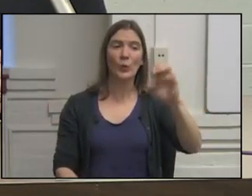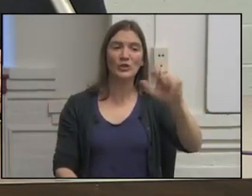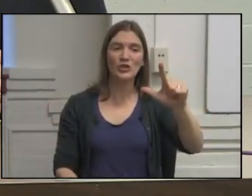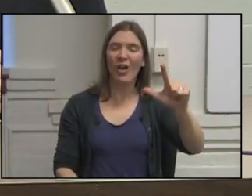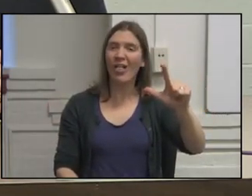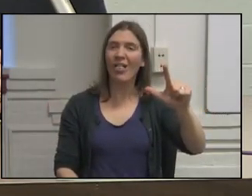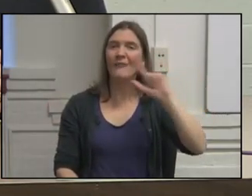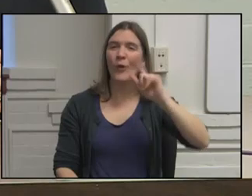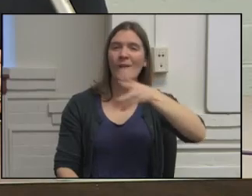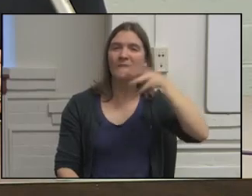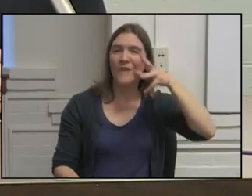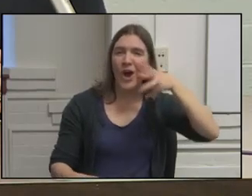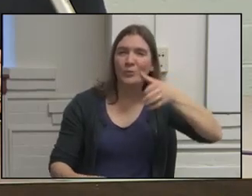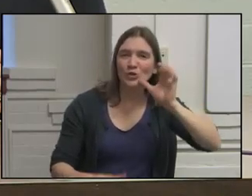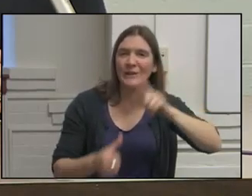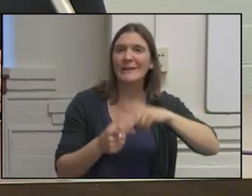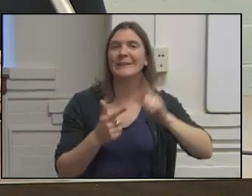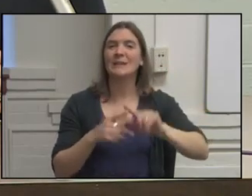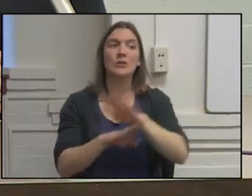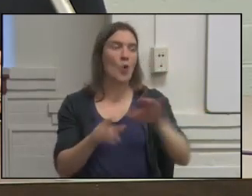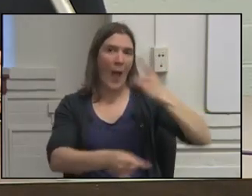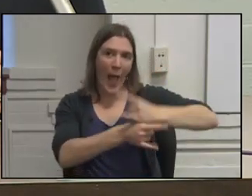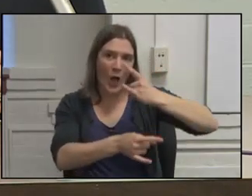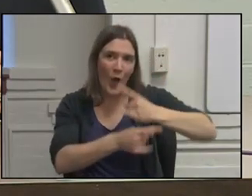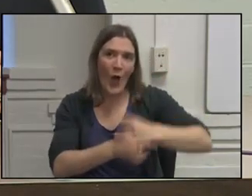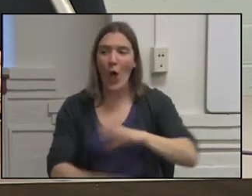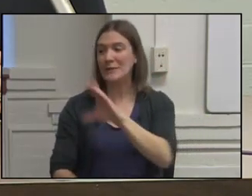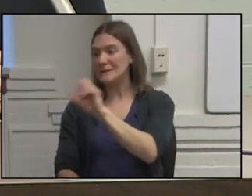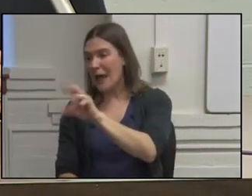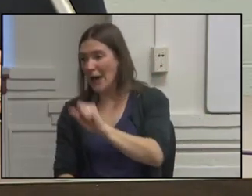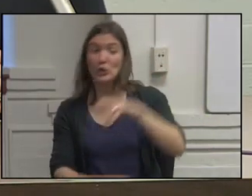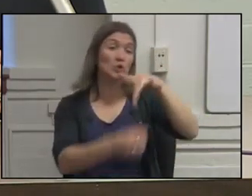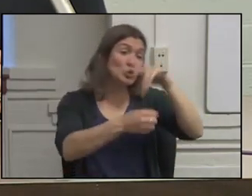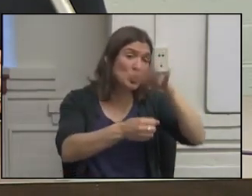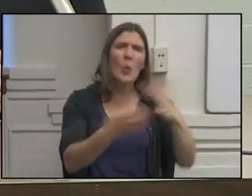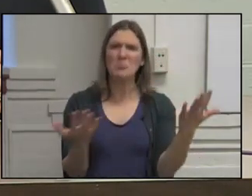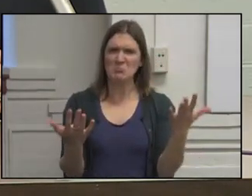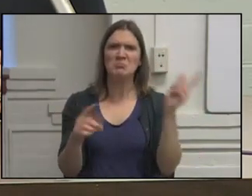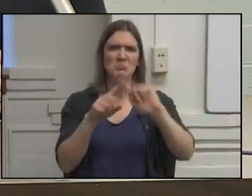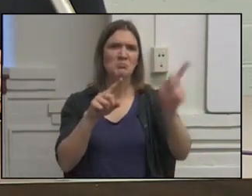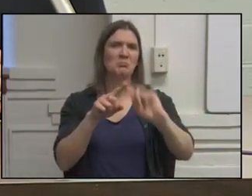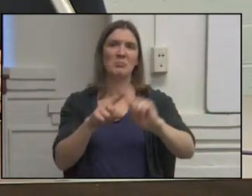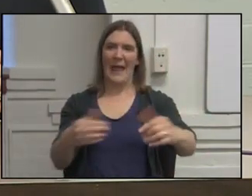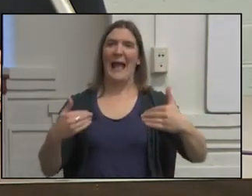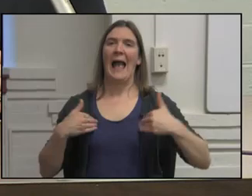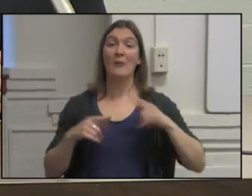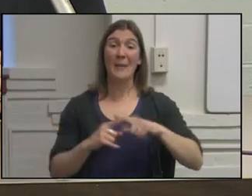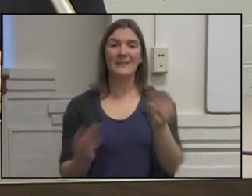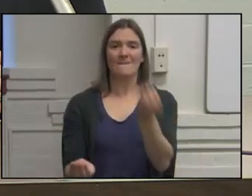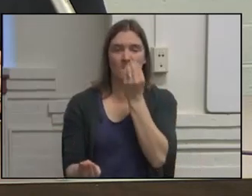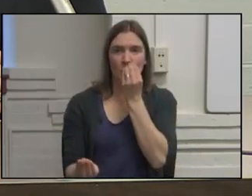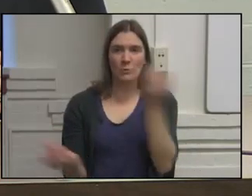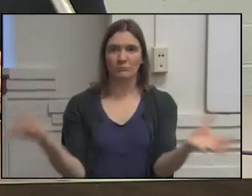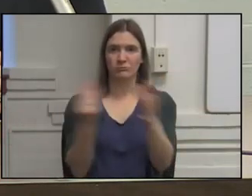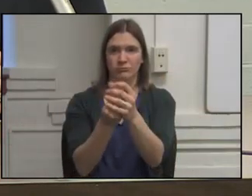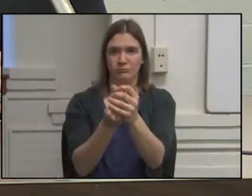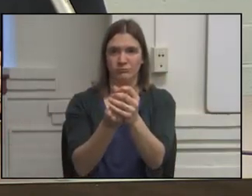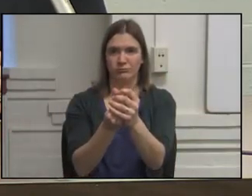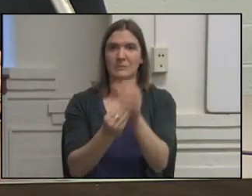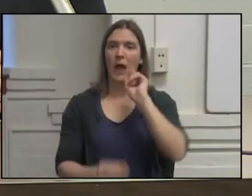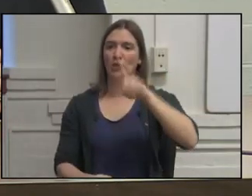There's other cider. Non-alcoholic sodas, alternative drinks, and specialty foods. So to get